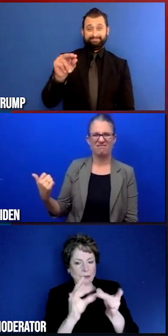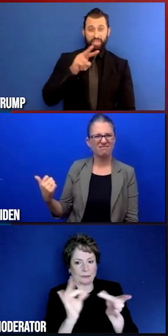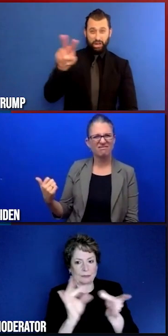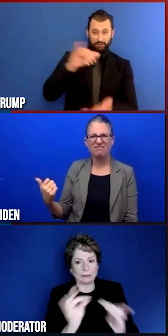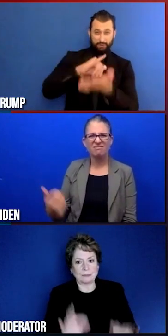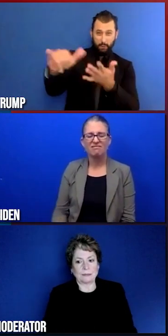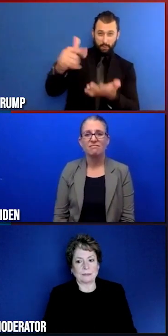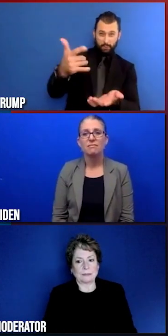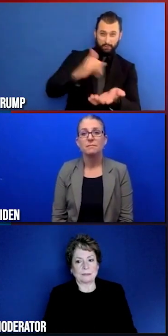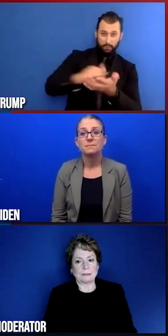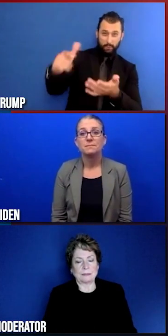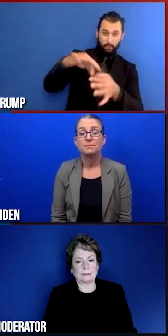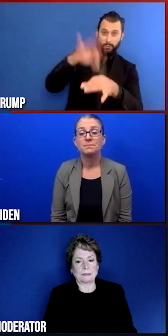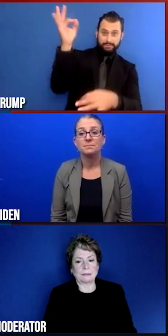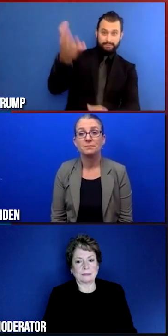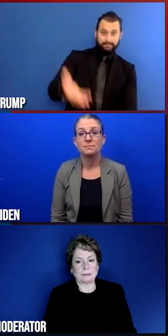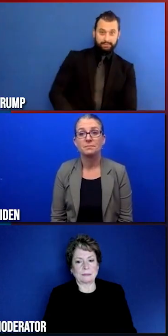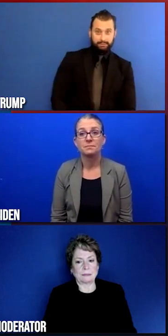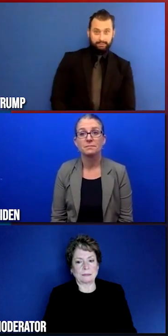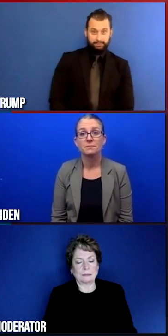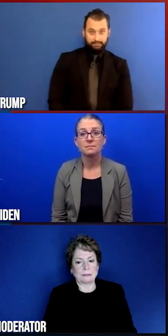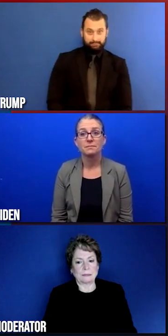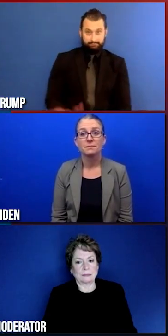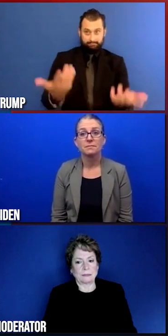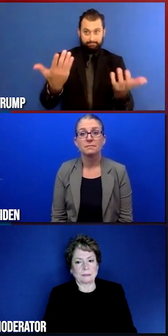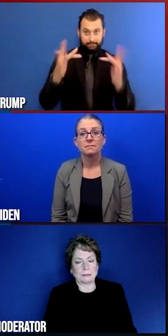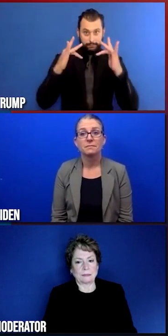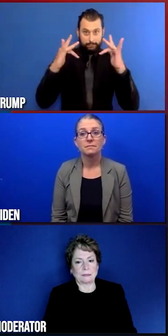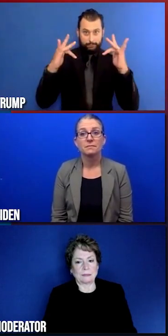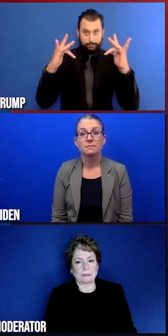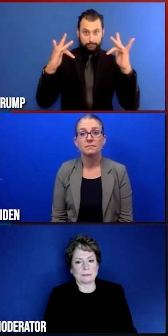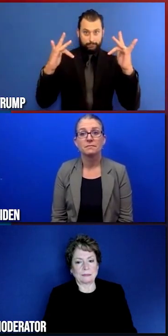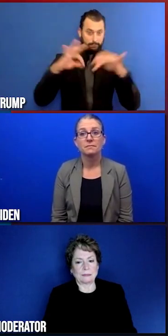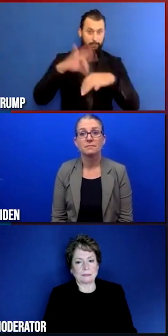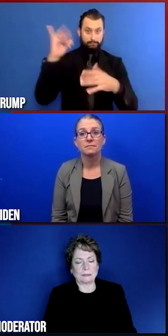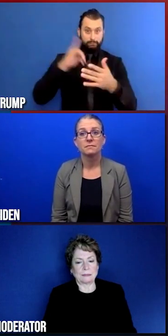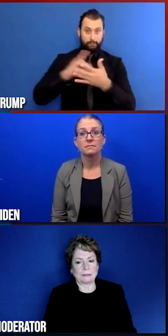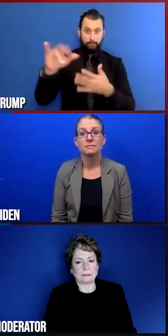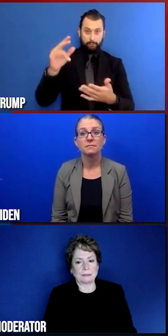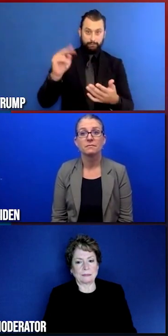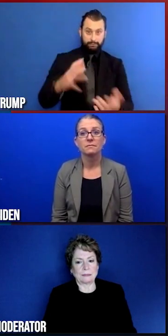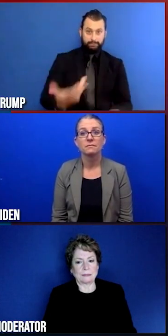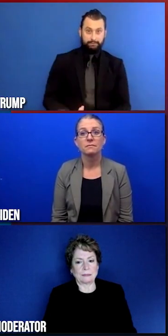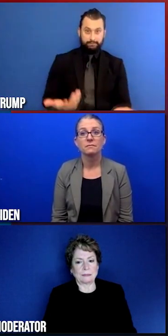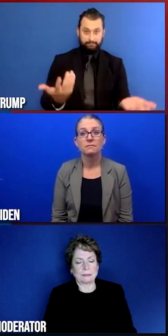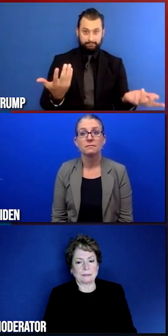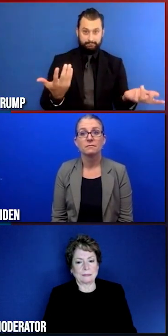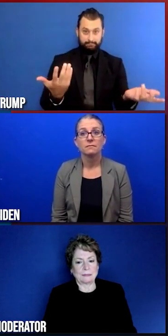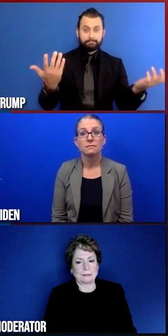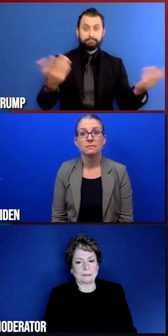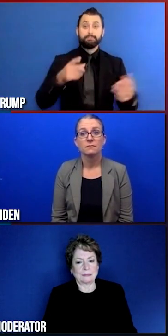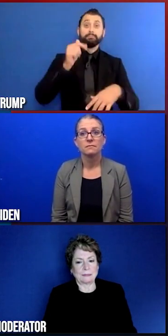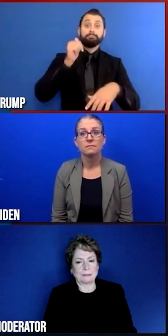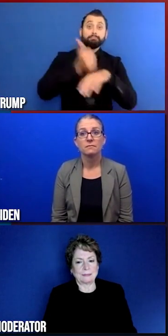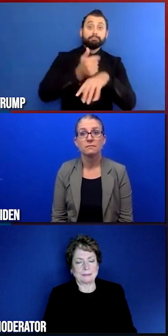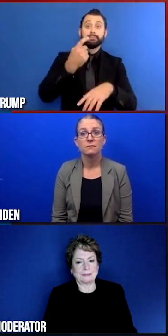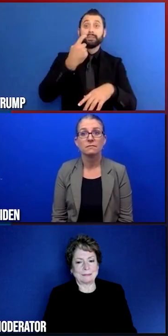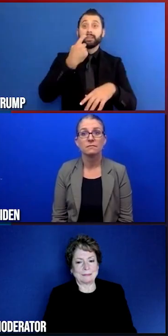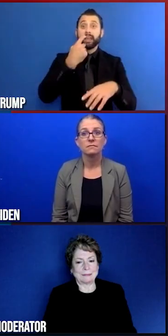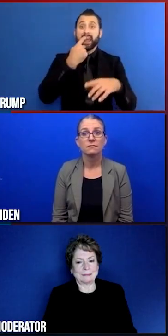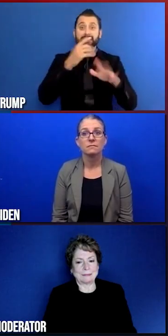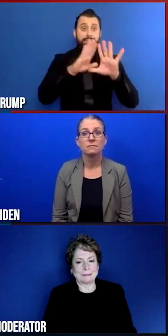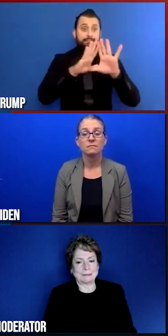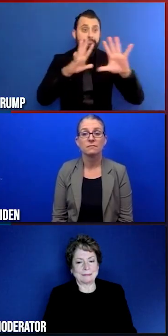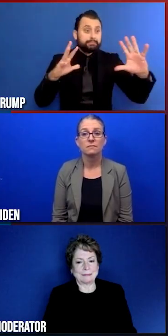It's a ghost town. And when you talk about plexiglass, these are restaurants that are dying. These are businesses with no money. Putting